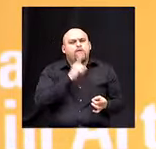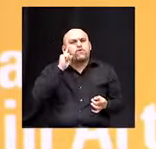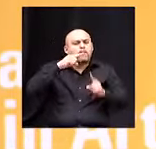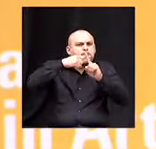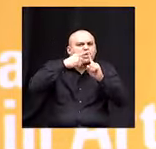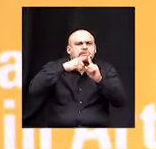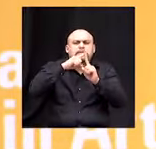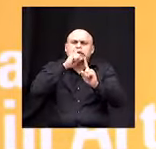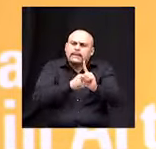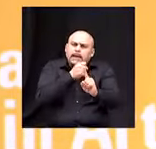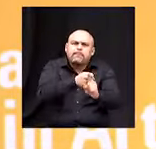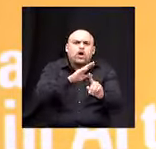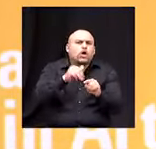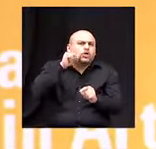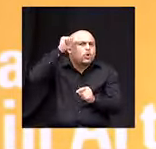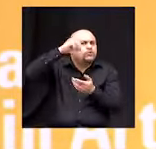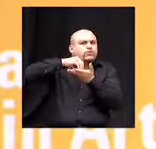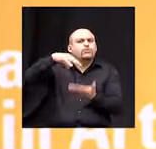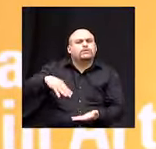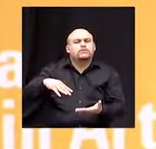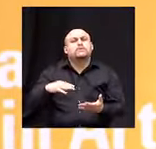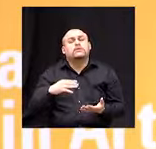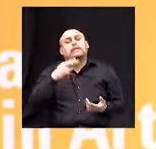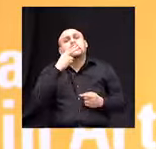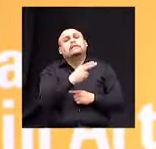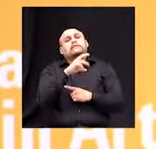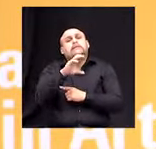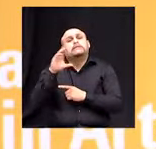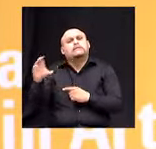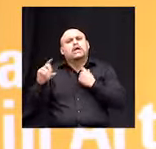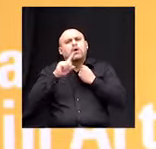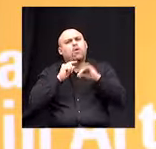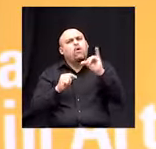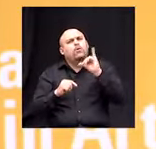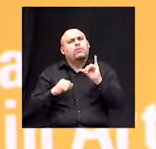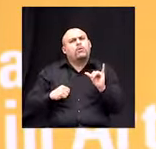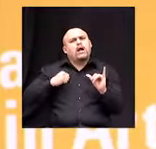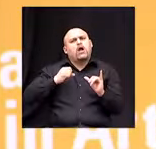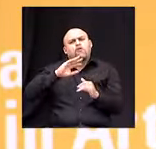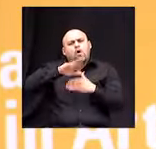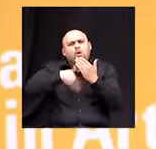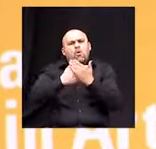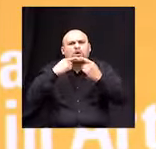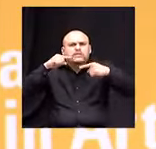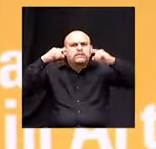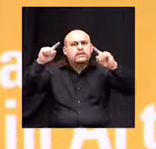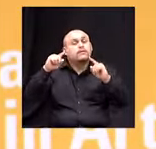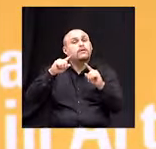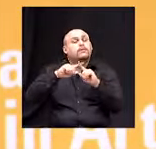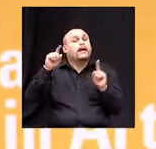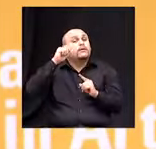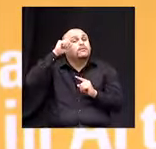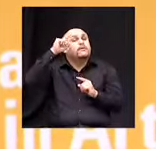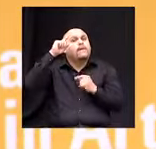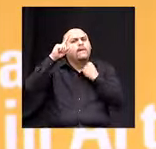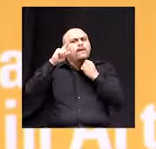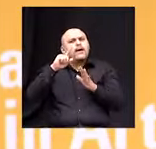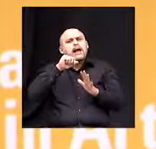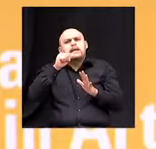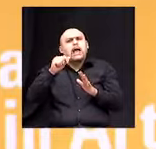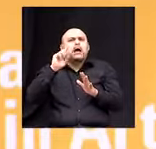positive impact on adult students. HCC is also proud of all of these achievements. However, that is